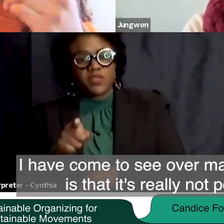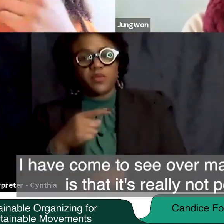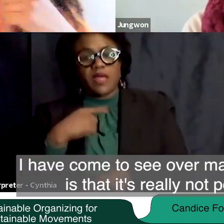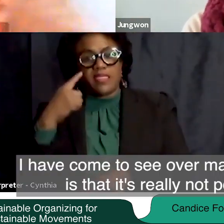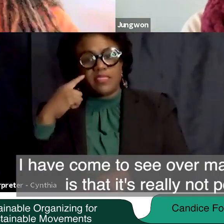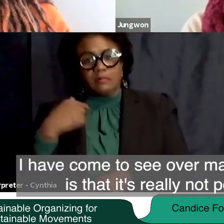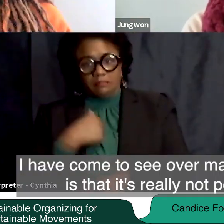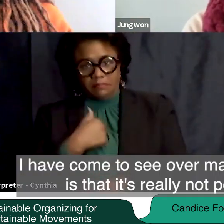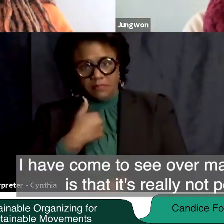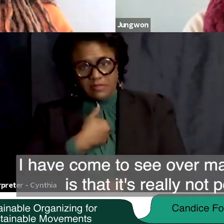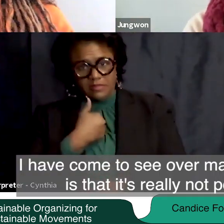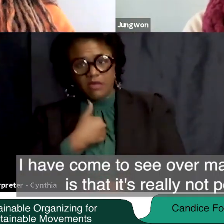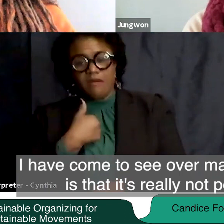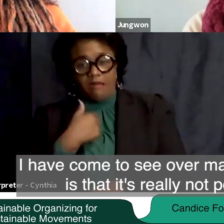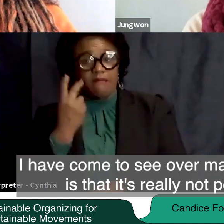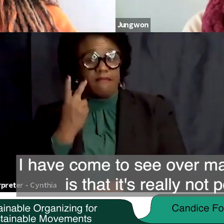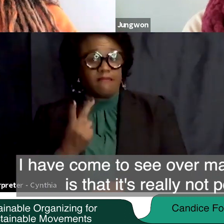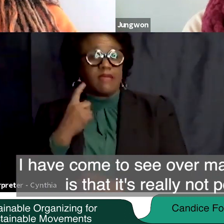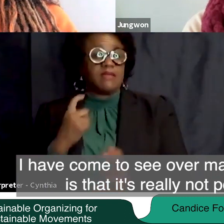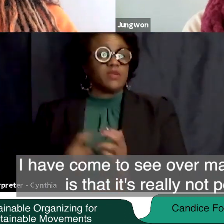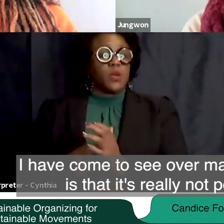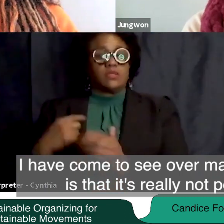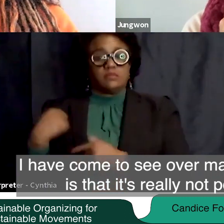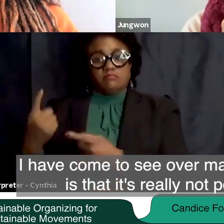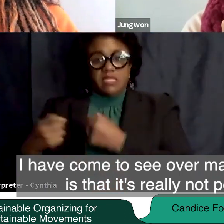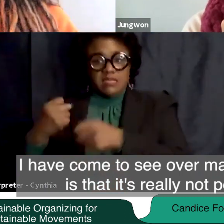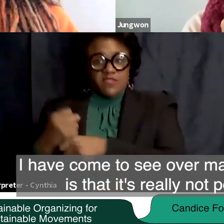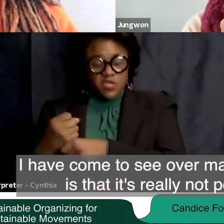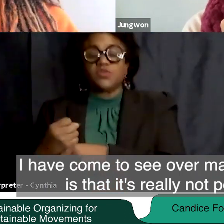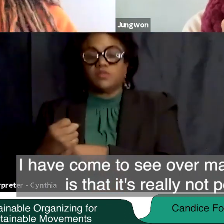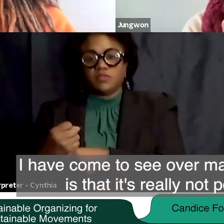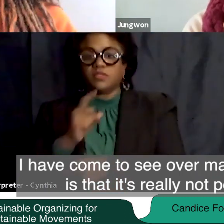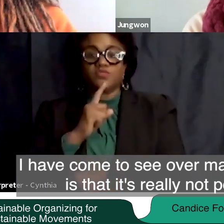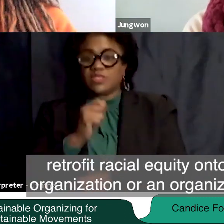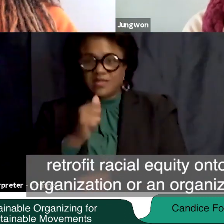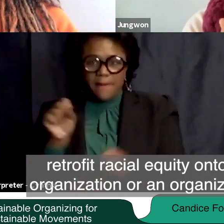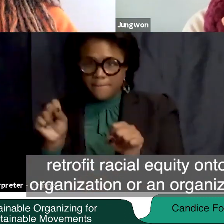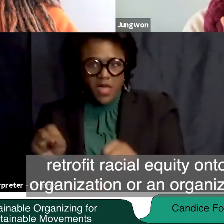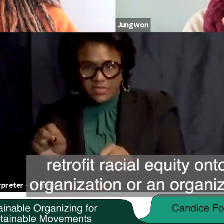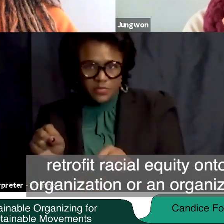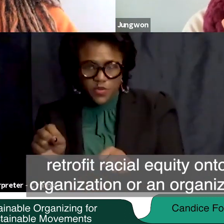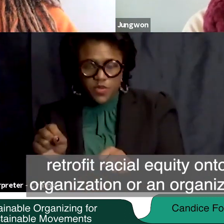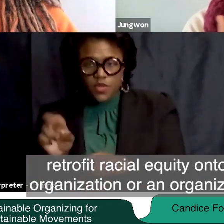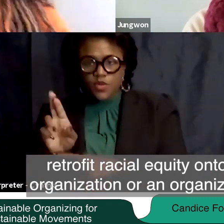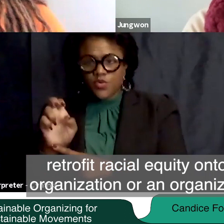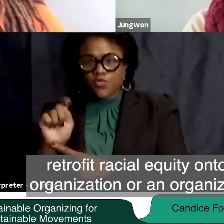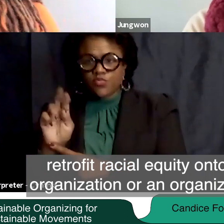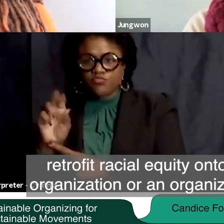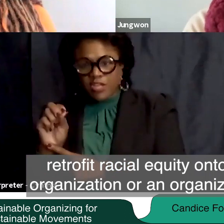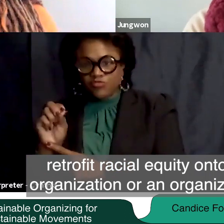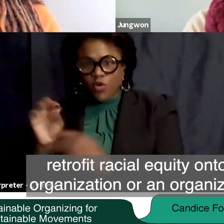have come to see over many, many years is that it's really not possible to retrofit